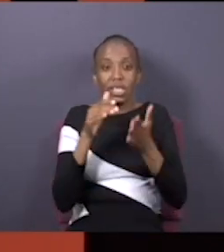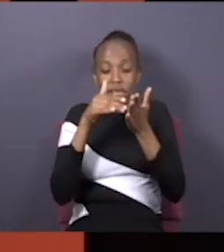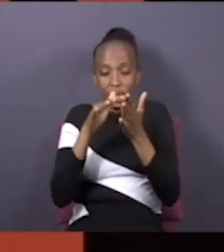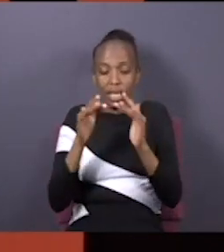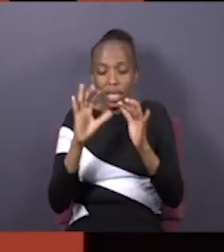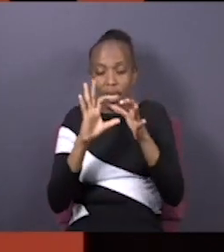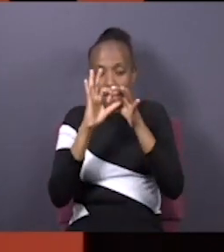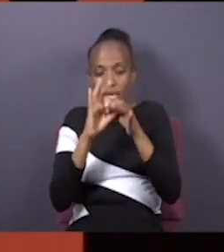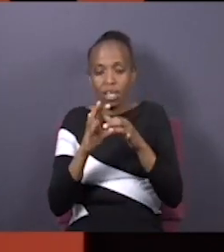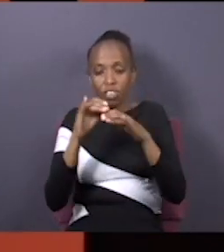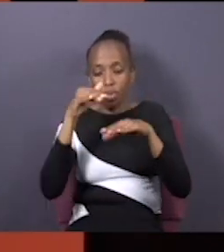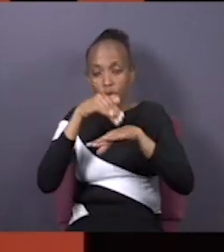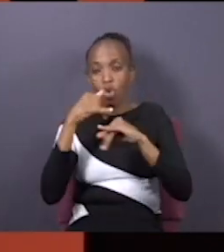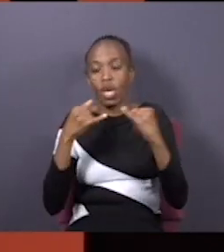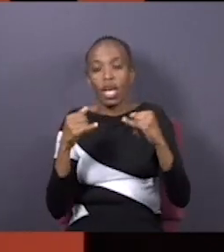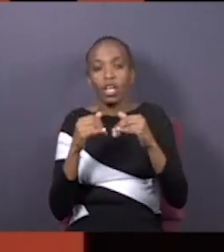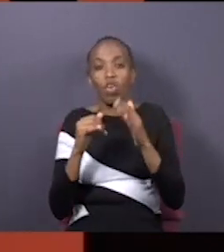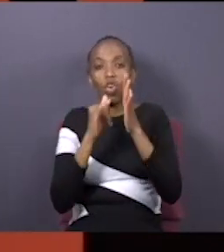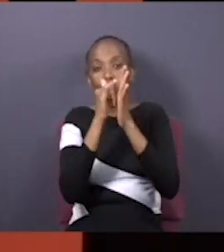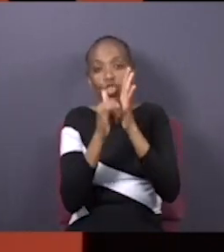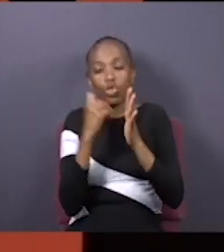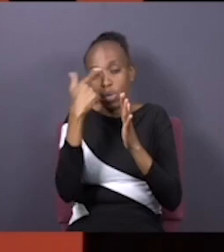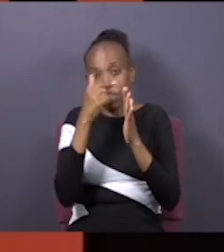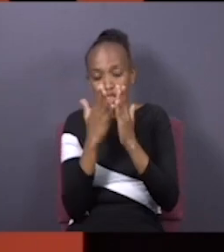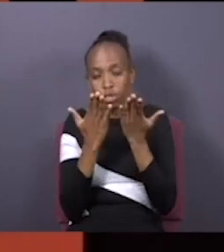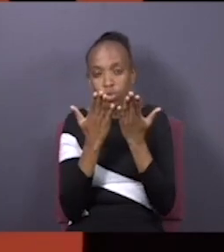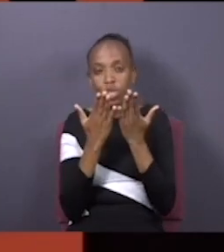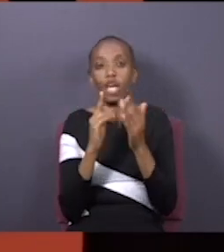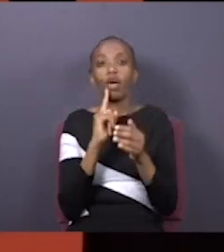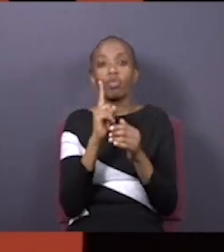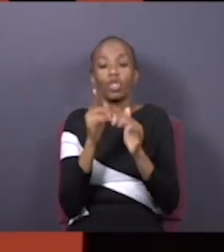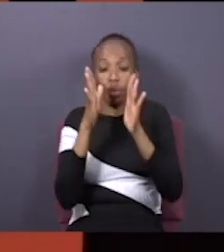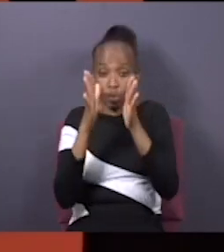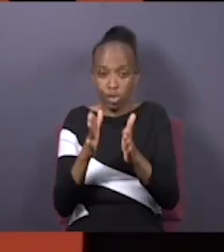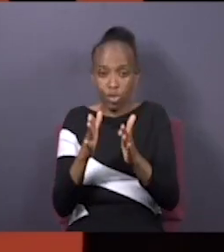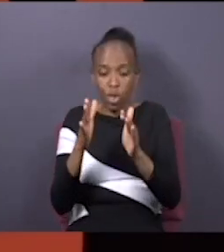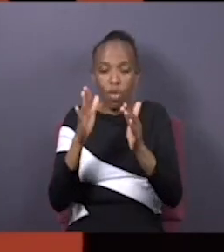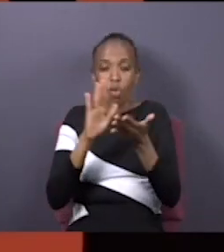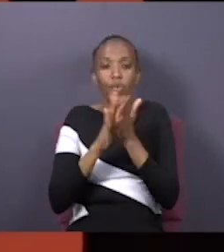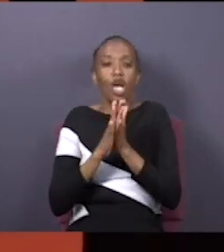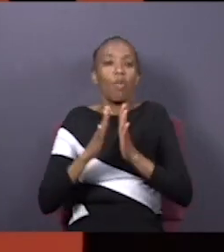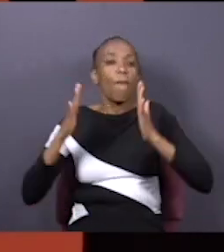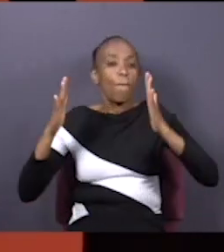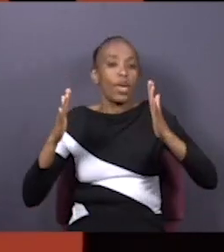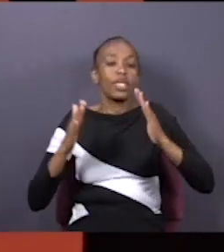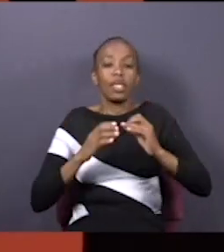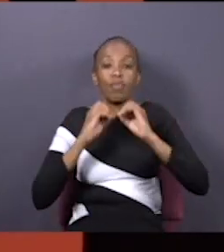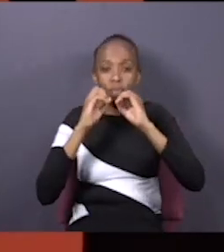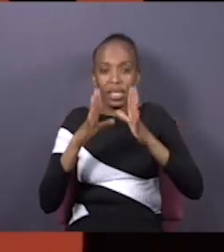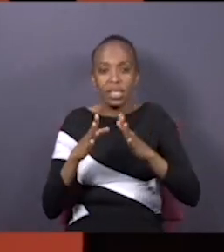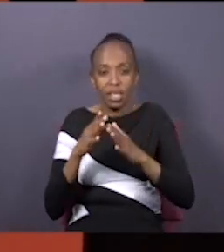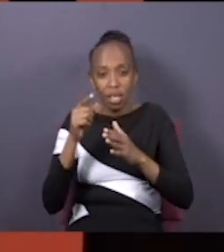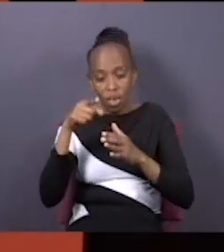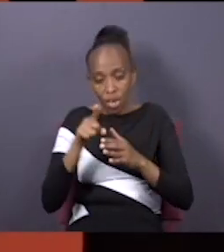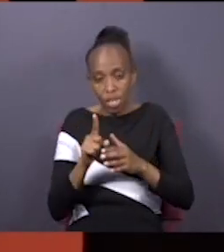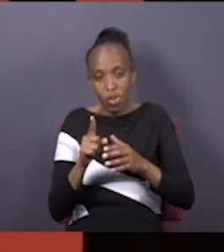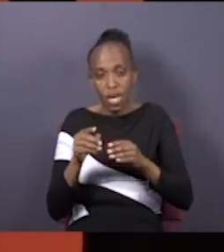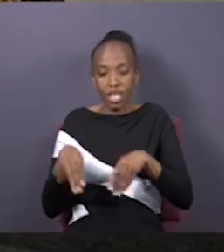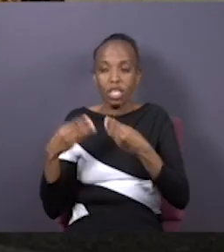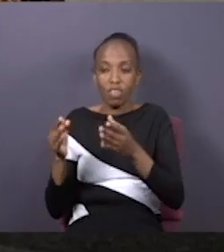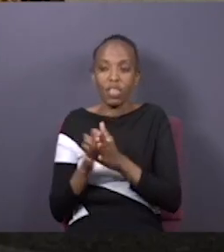them the link from our online channels on YouTube and on Facebook, and I'm sure someone will be tremendously blessed on account of your